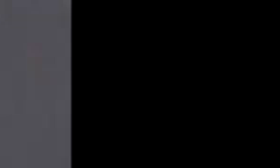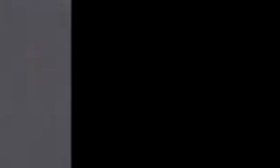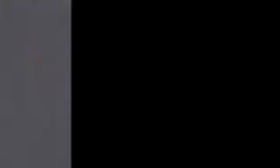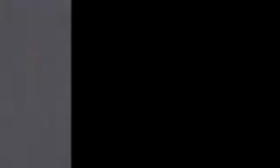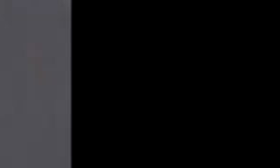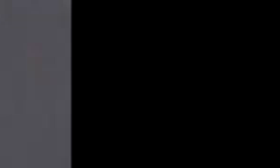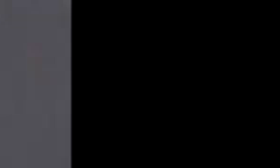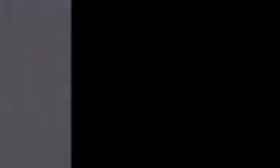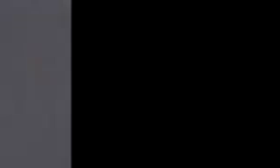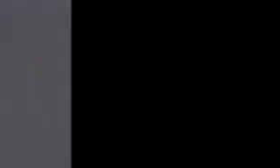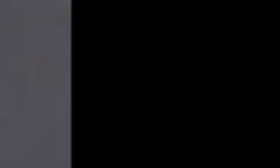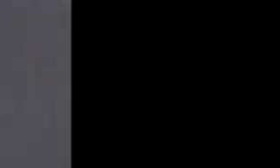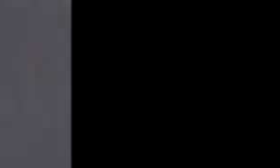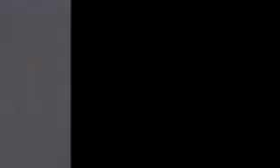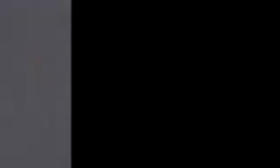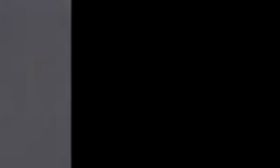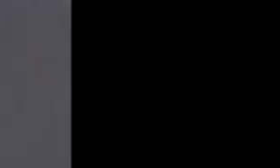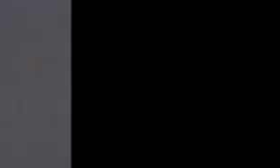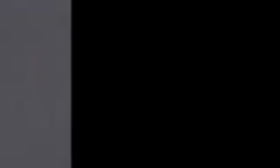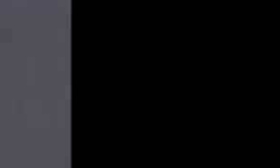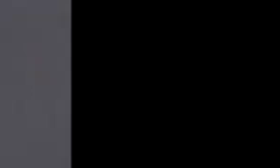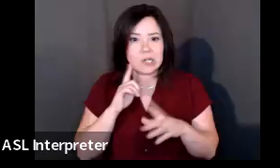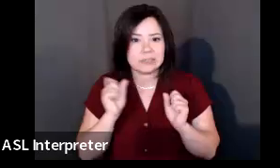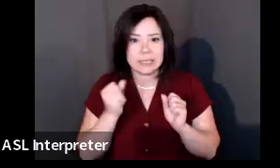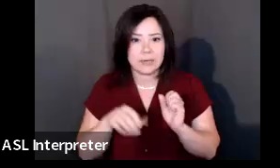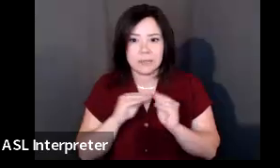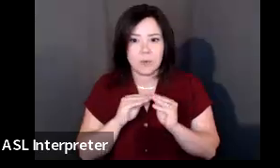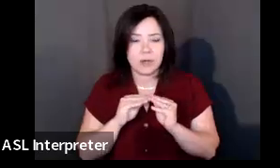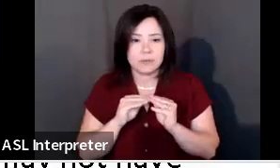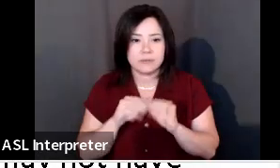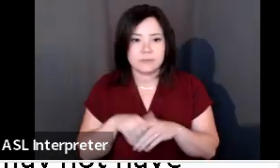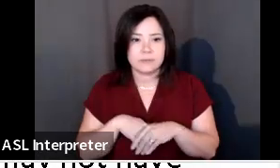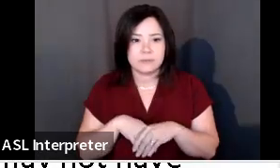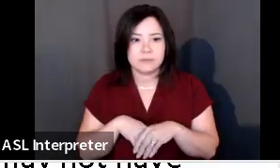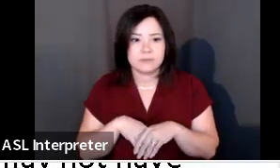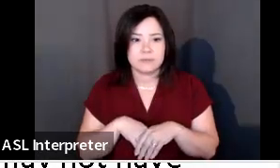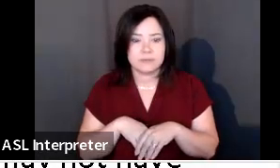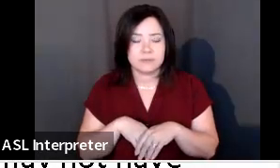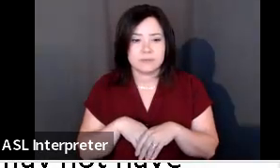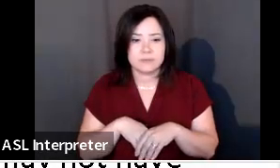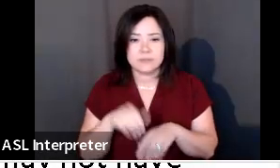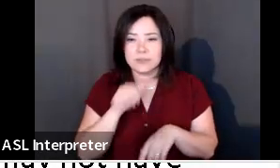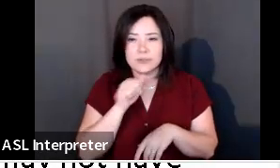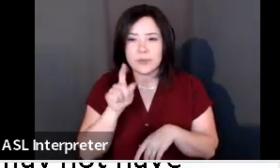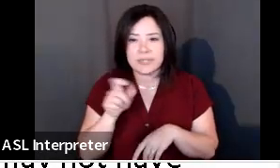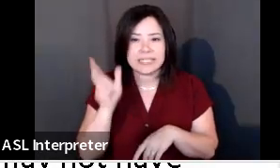Oh, we don't want to share sound anymore because you don't need to hear Jaws.